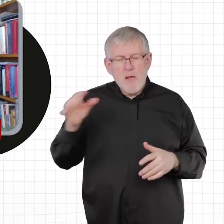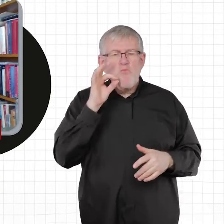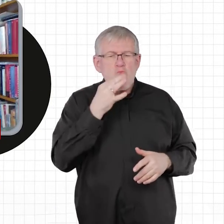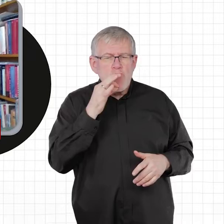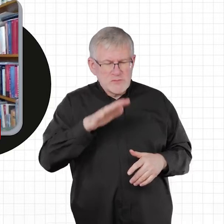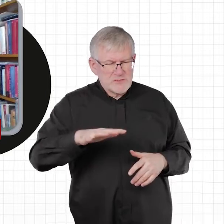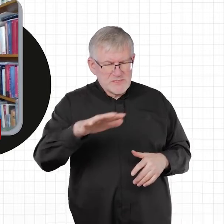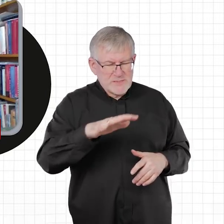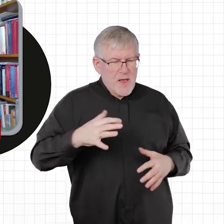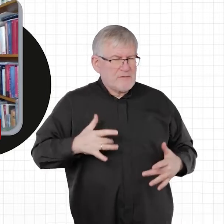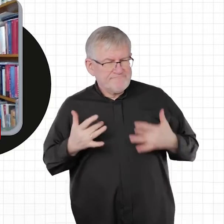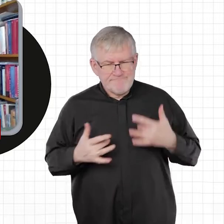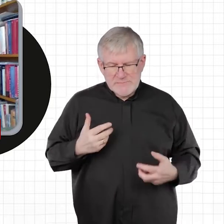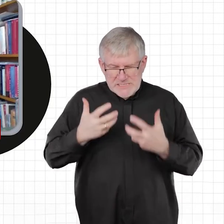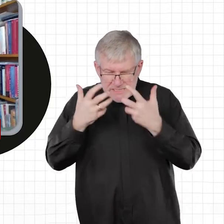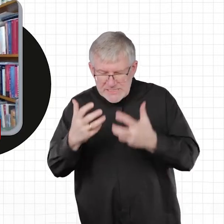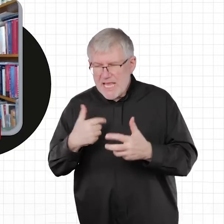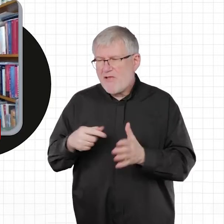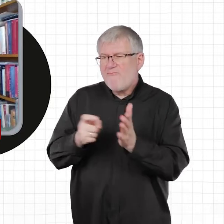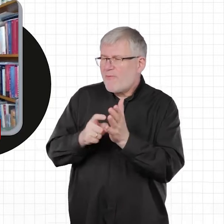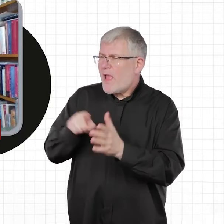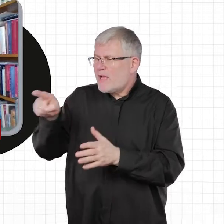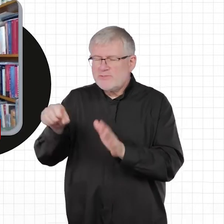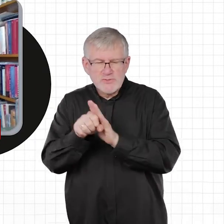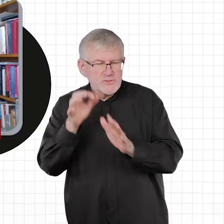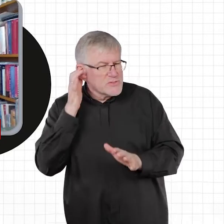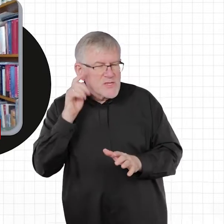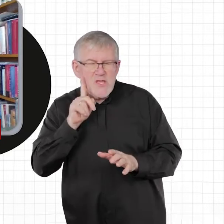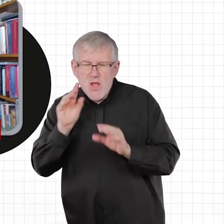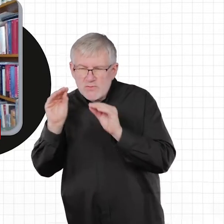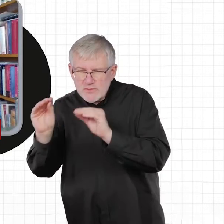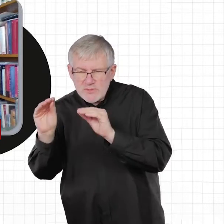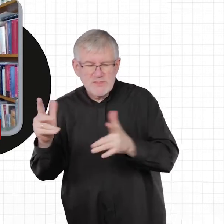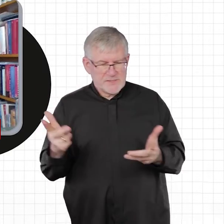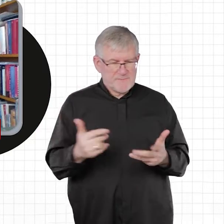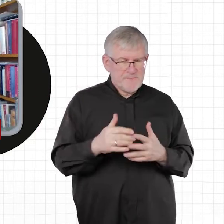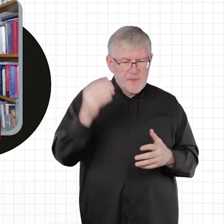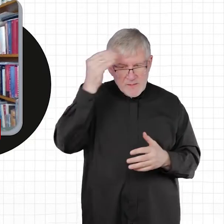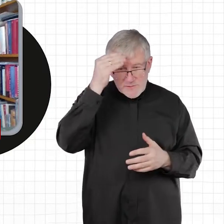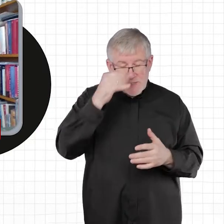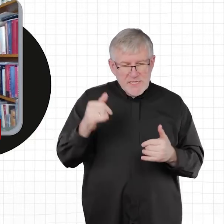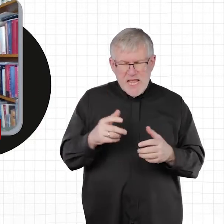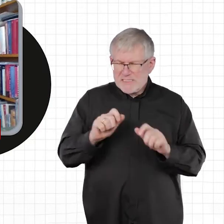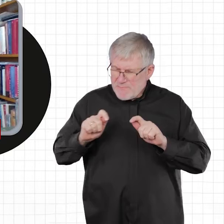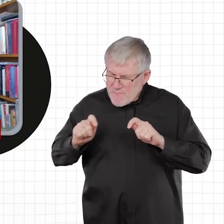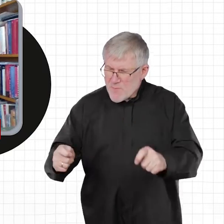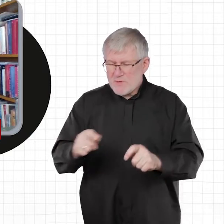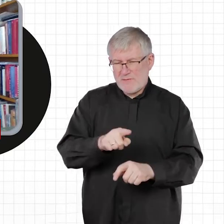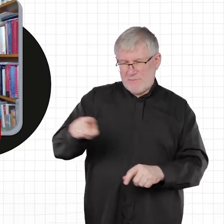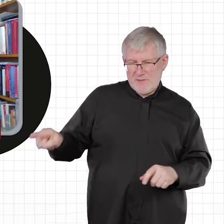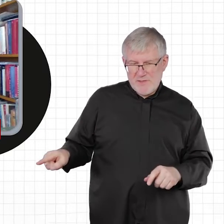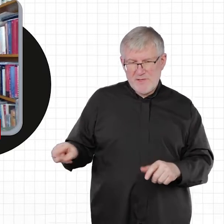The whole idea of our project started when one of our participants,